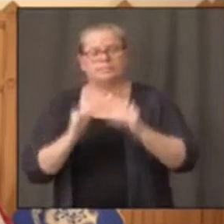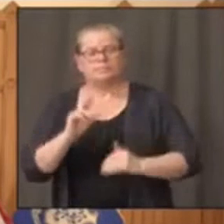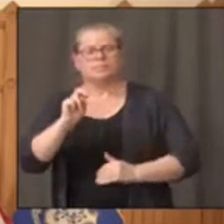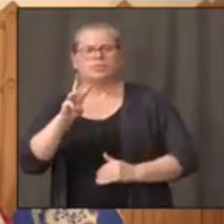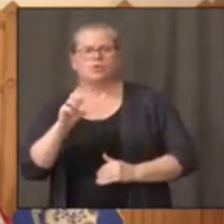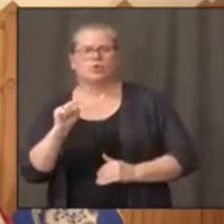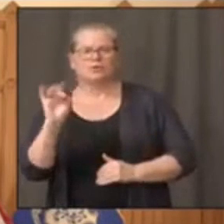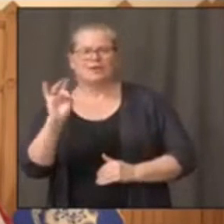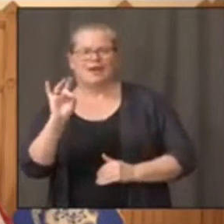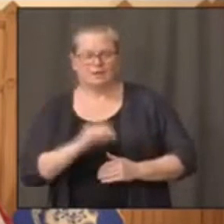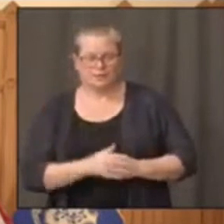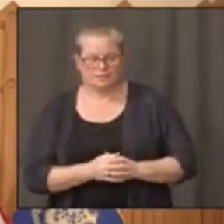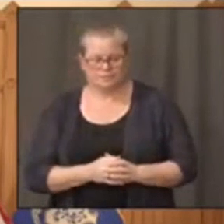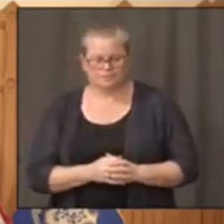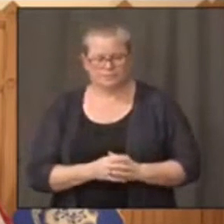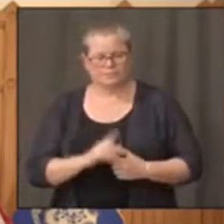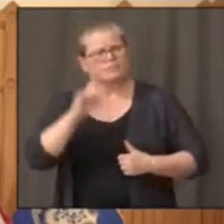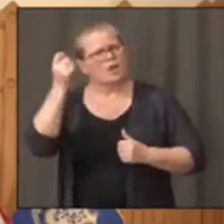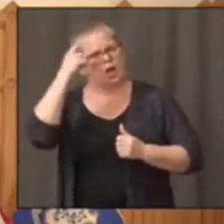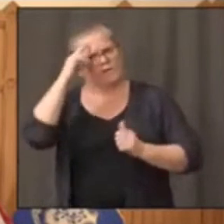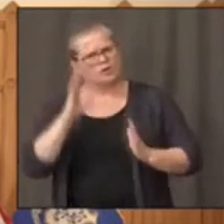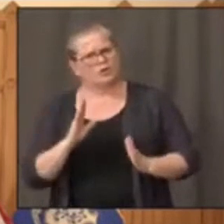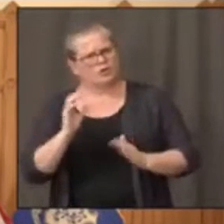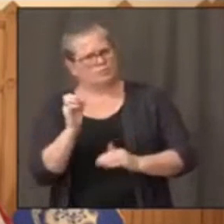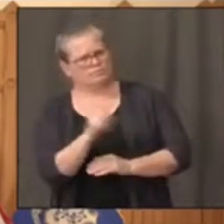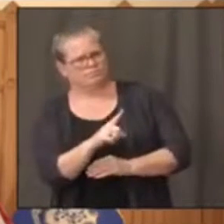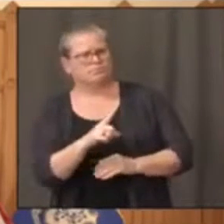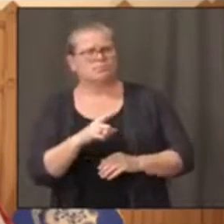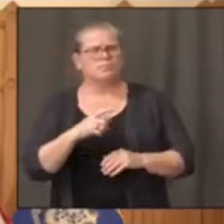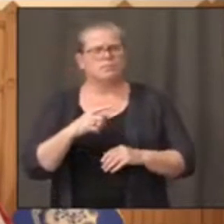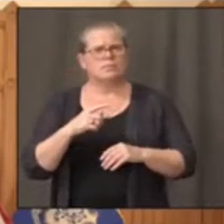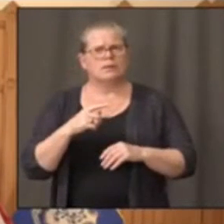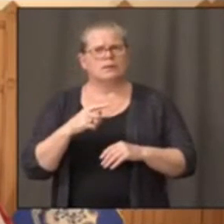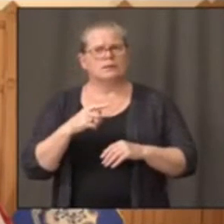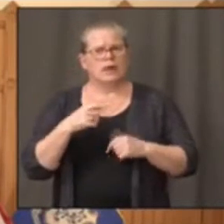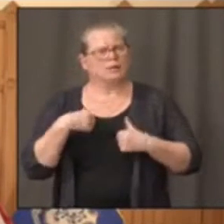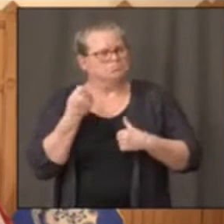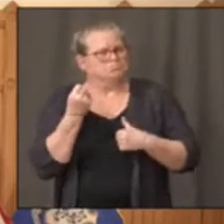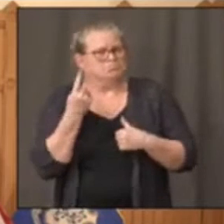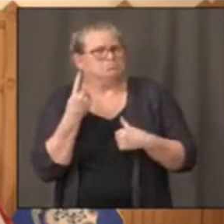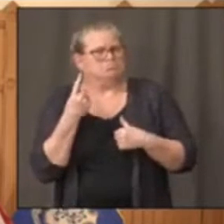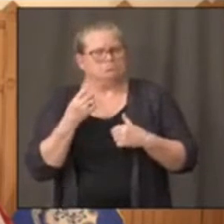Governor, we understand that things could change pretty drastically